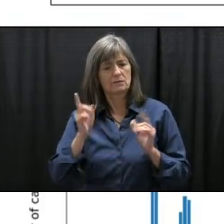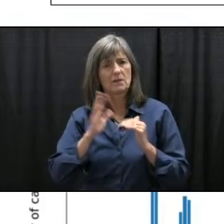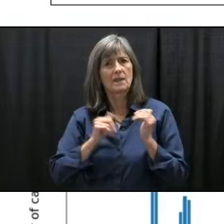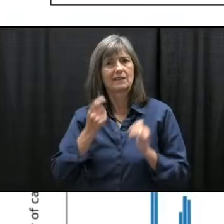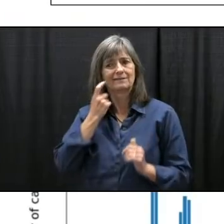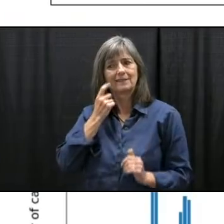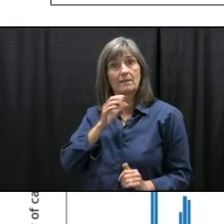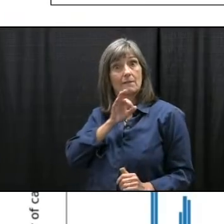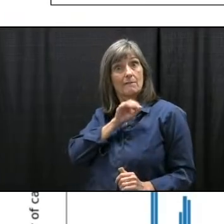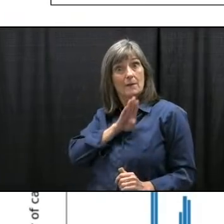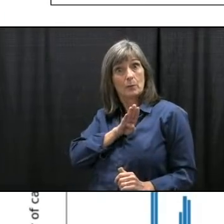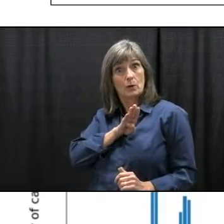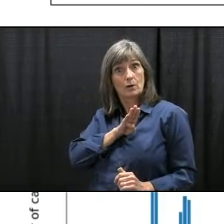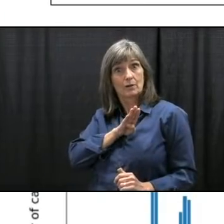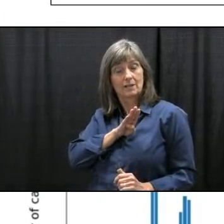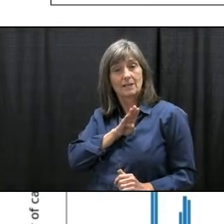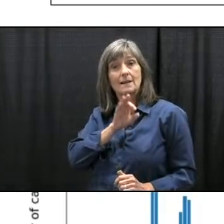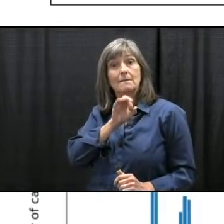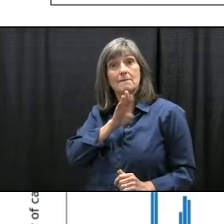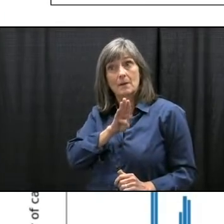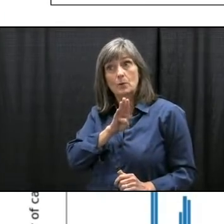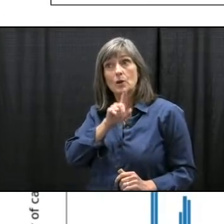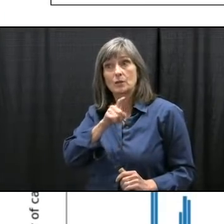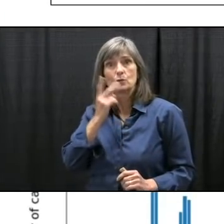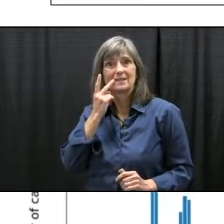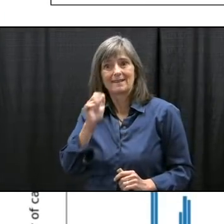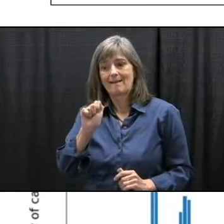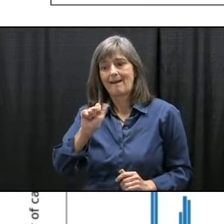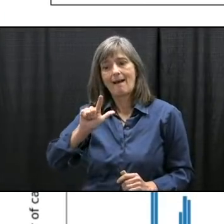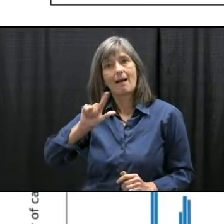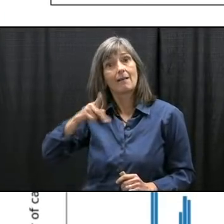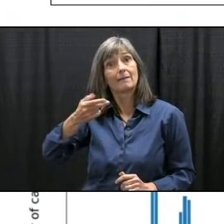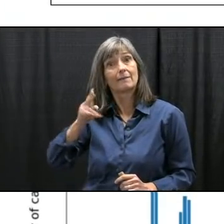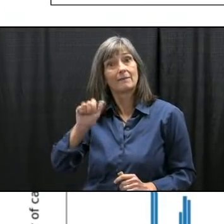In February, when there was an outbreak, this was the Alpha variant,